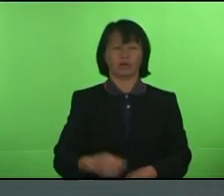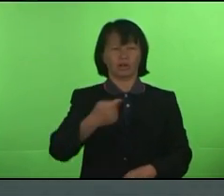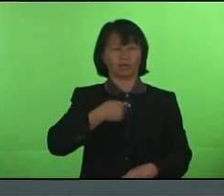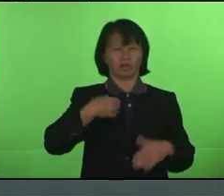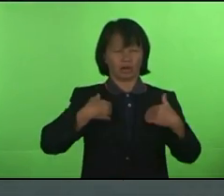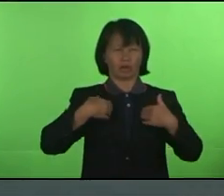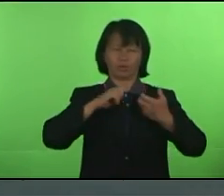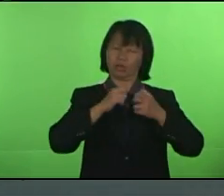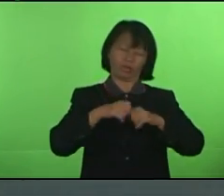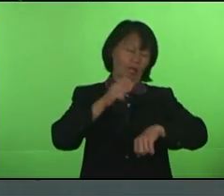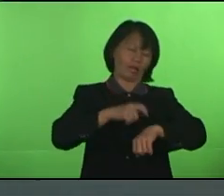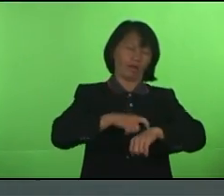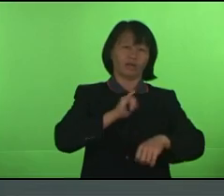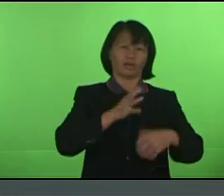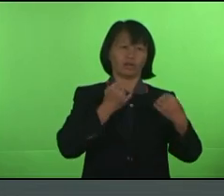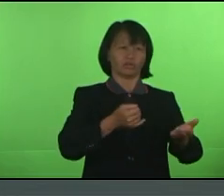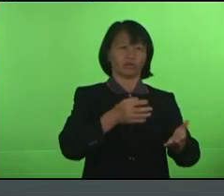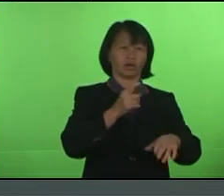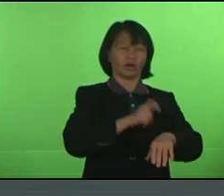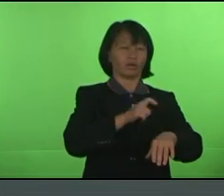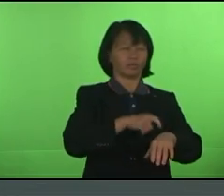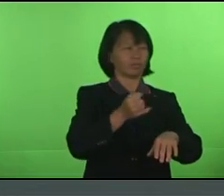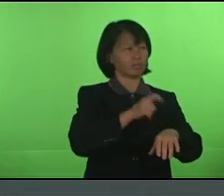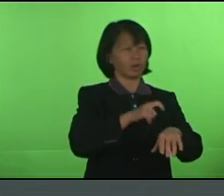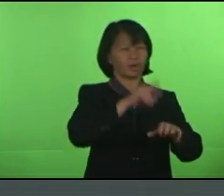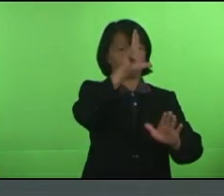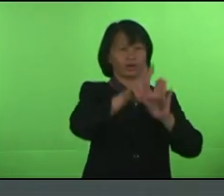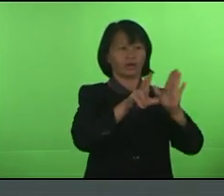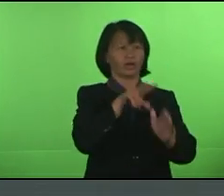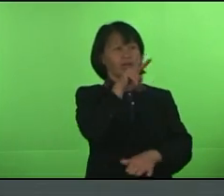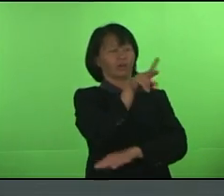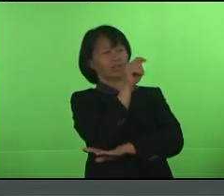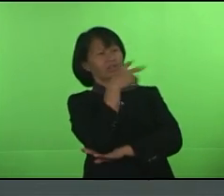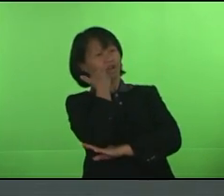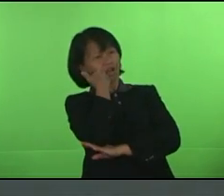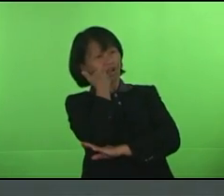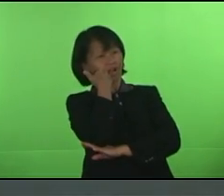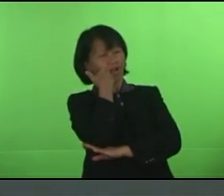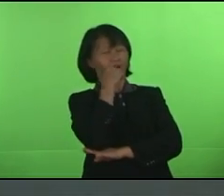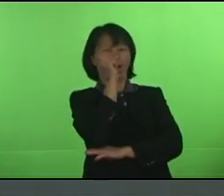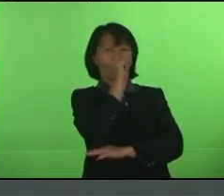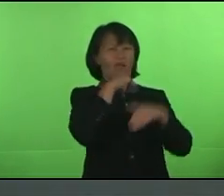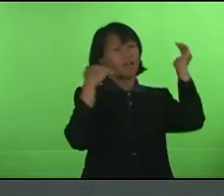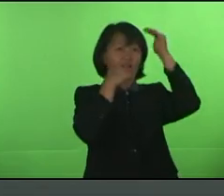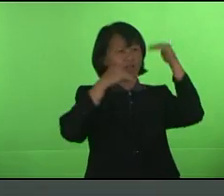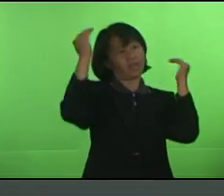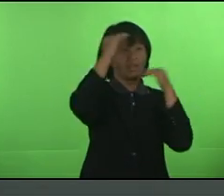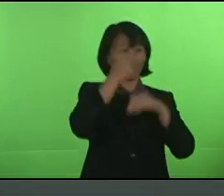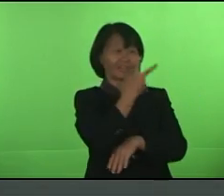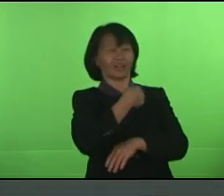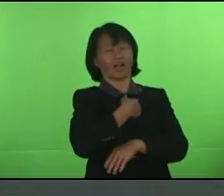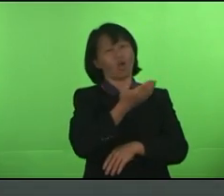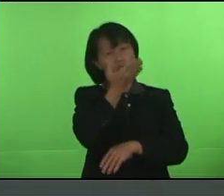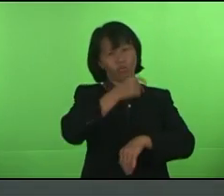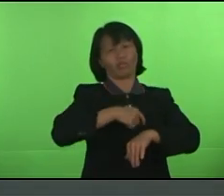with my time. I like to spend time about 3 hours sitting in front of the TV watching Bollywood movies. So I'm wondering how I